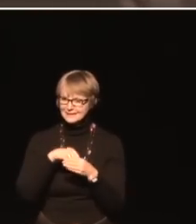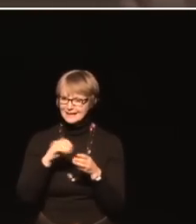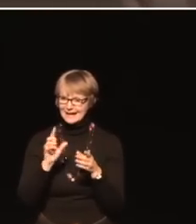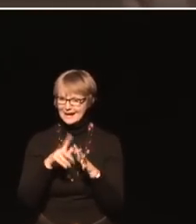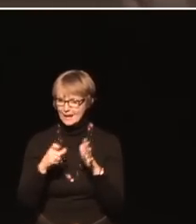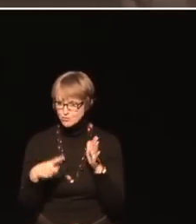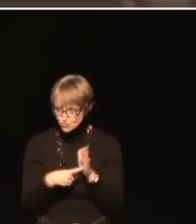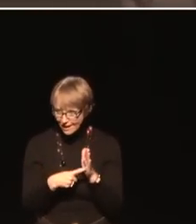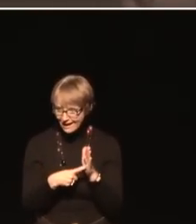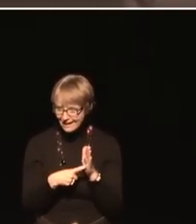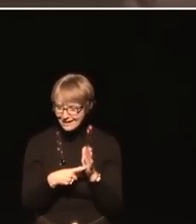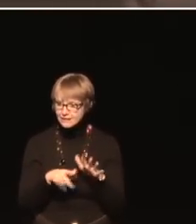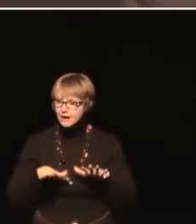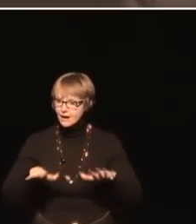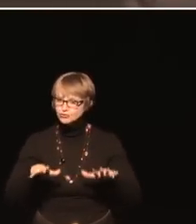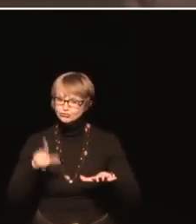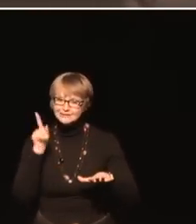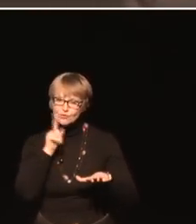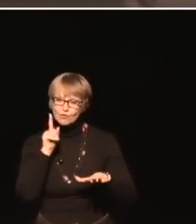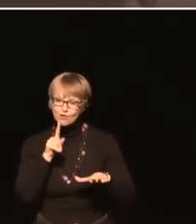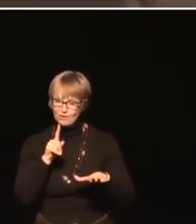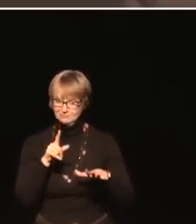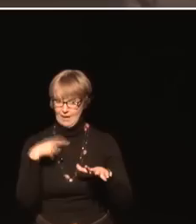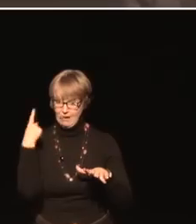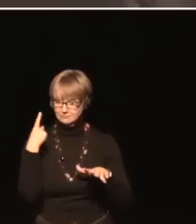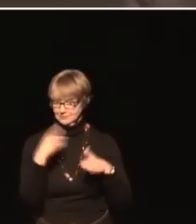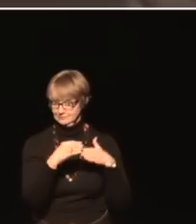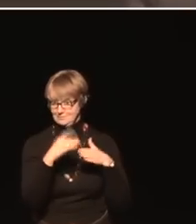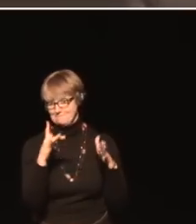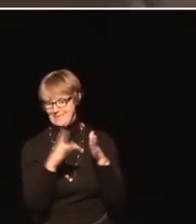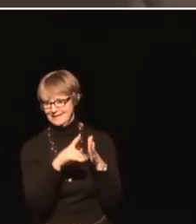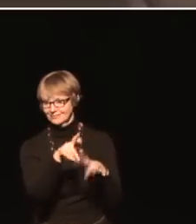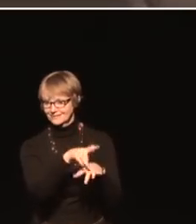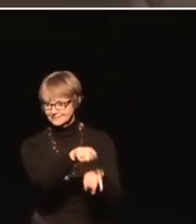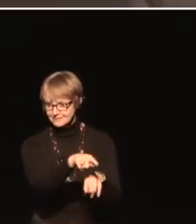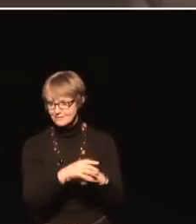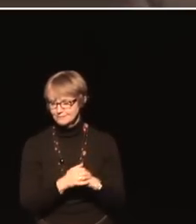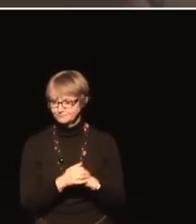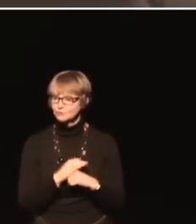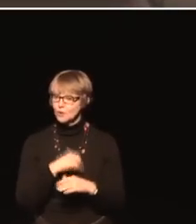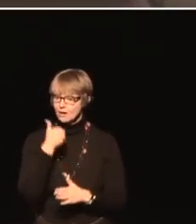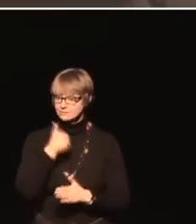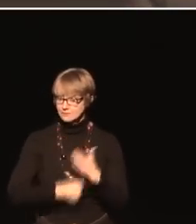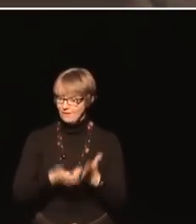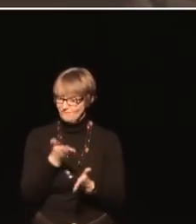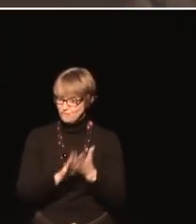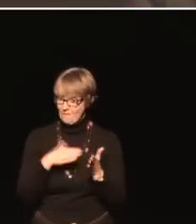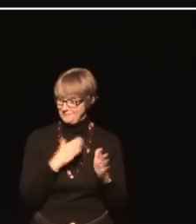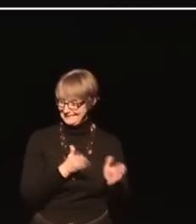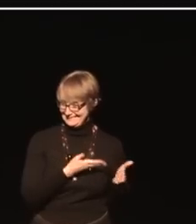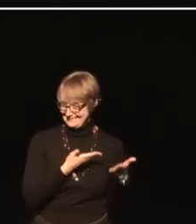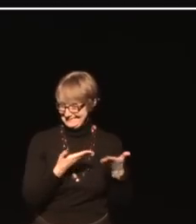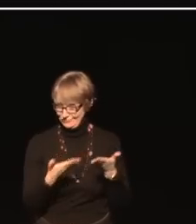Girl in the West End. But let me start in the order in which I introduce them with Dawn